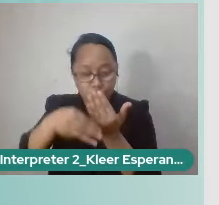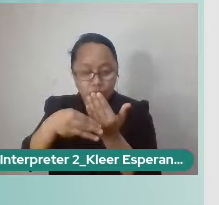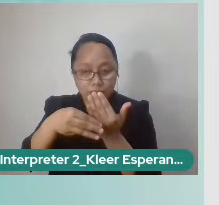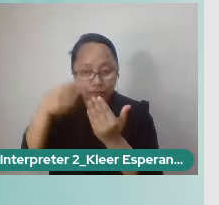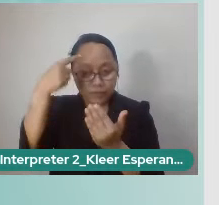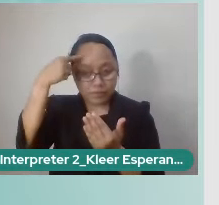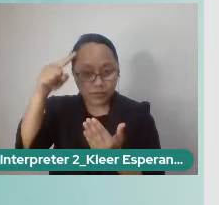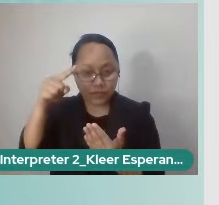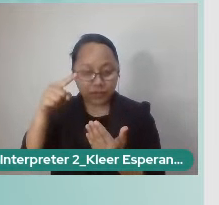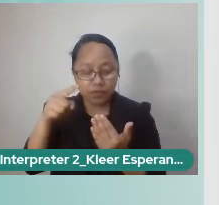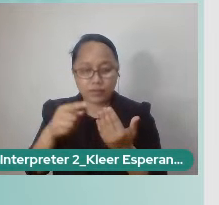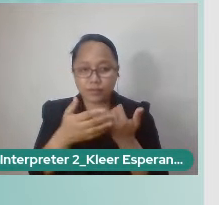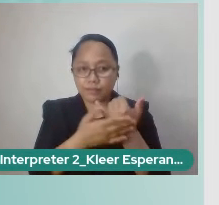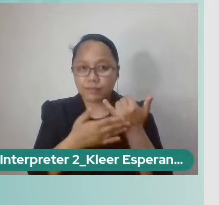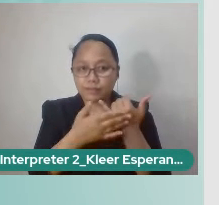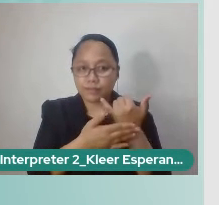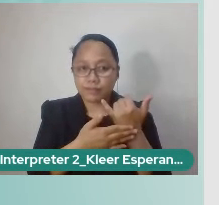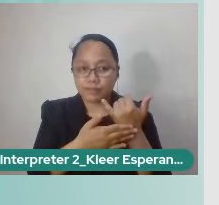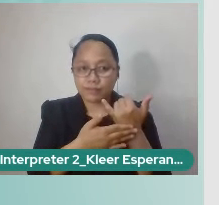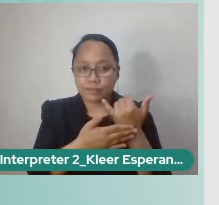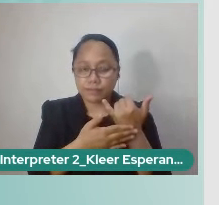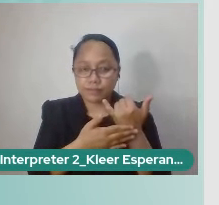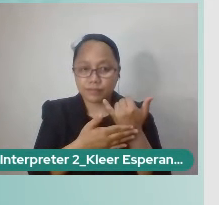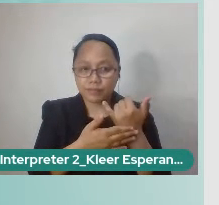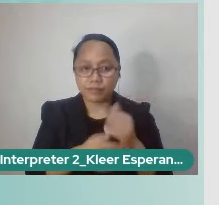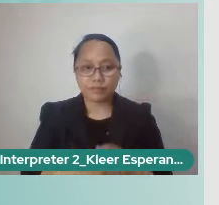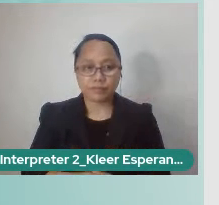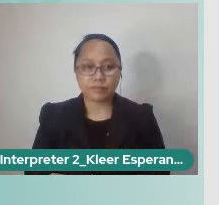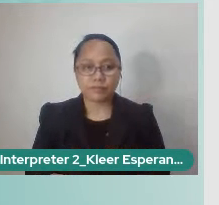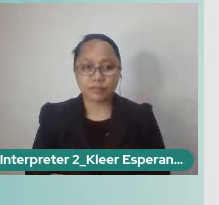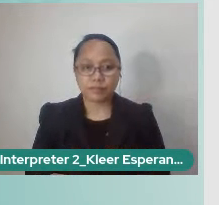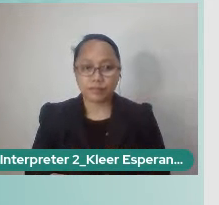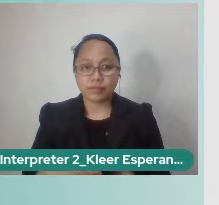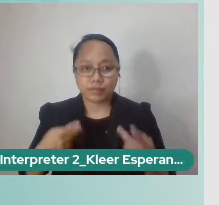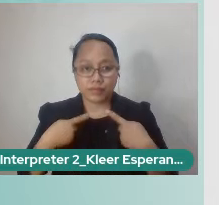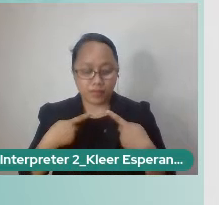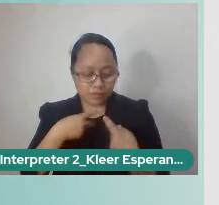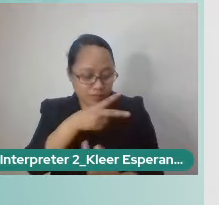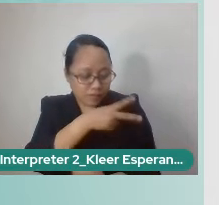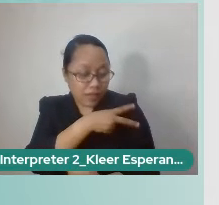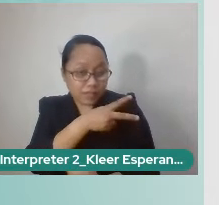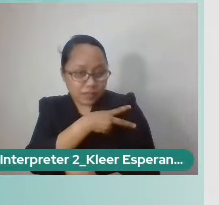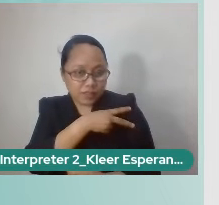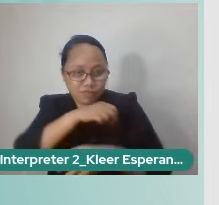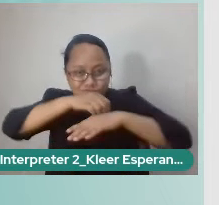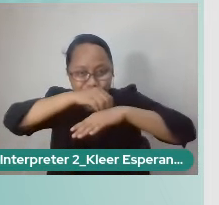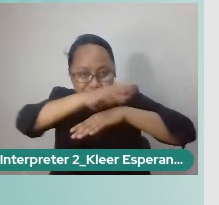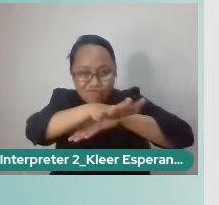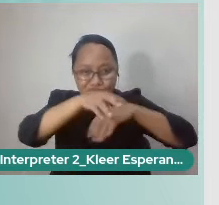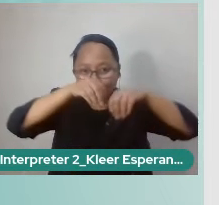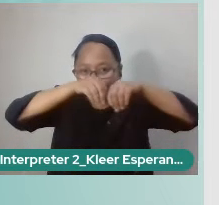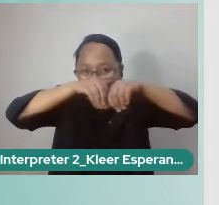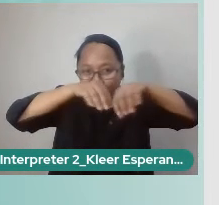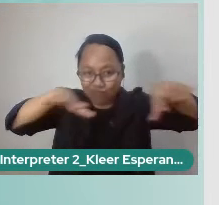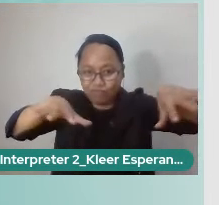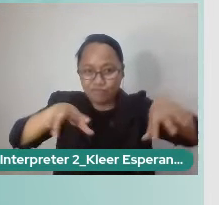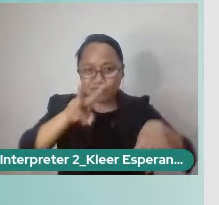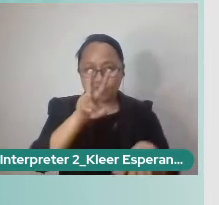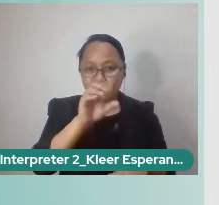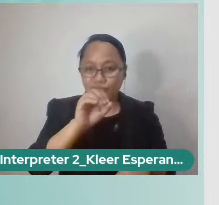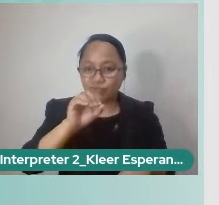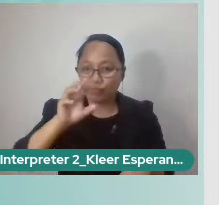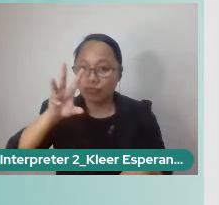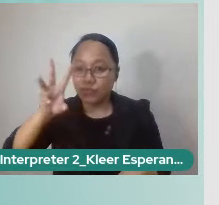screening. So this is some modelling that we did of the vaccine impact in Australia. This is a model prevalence of